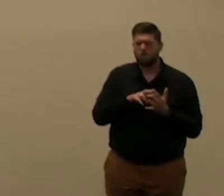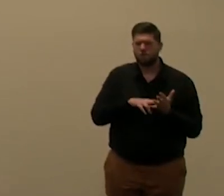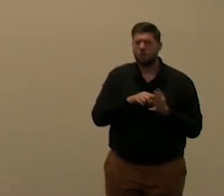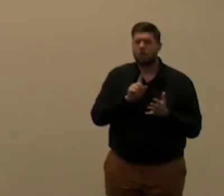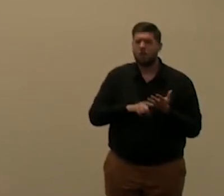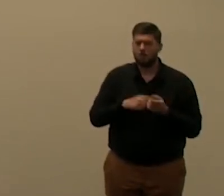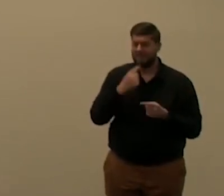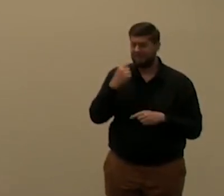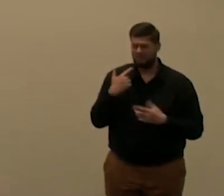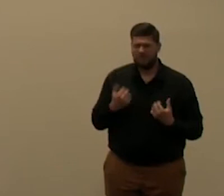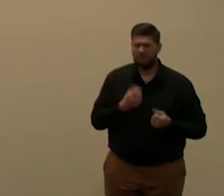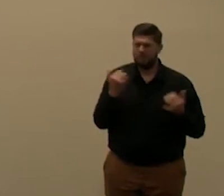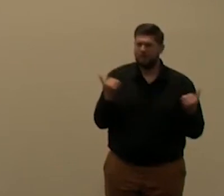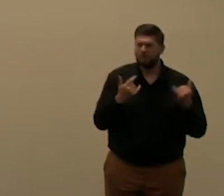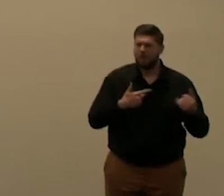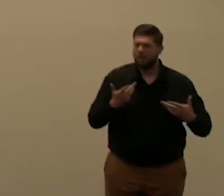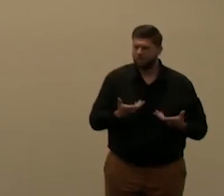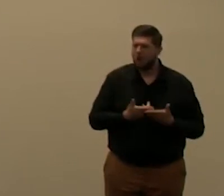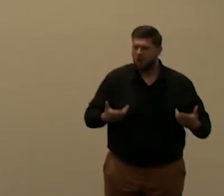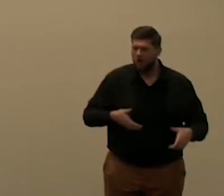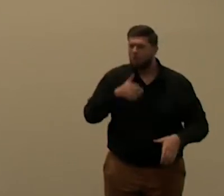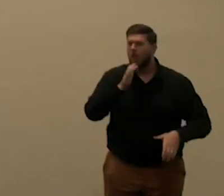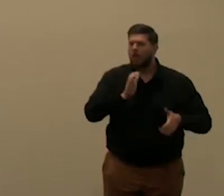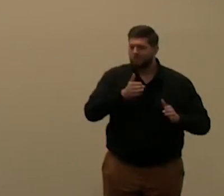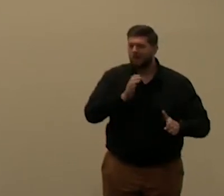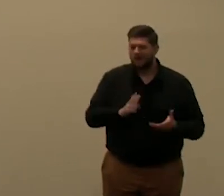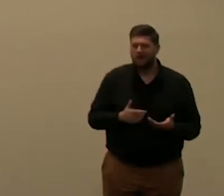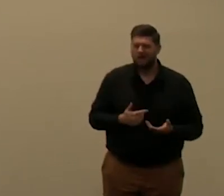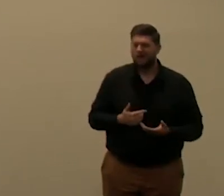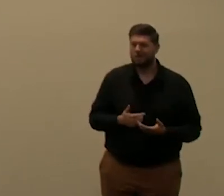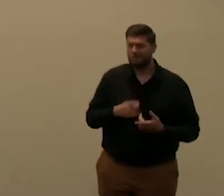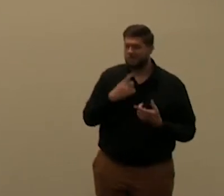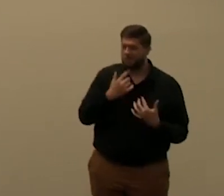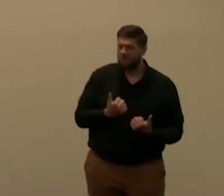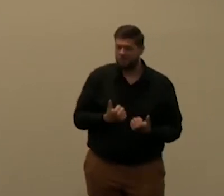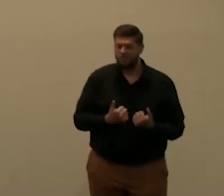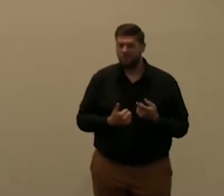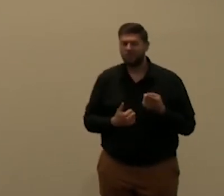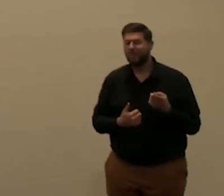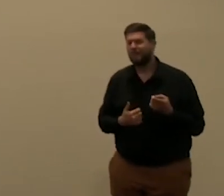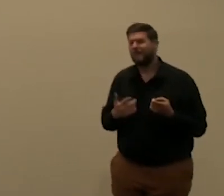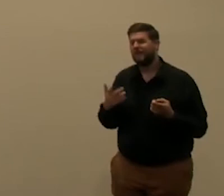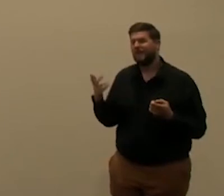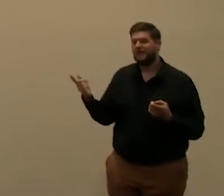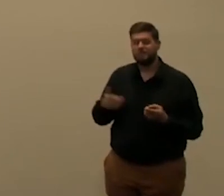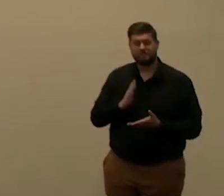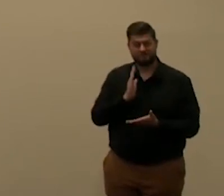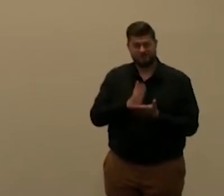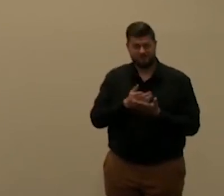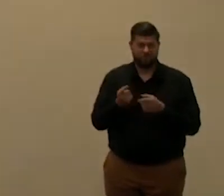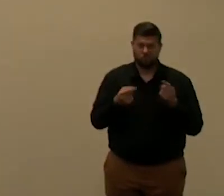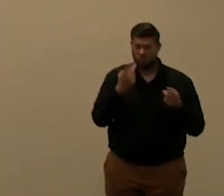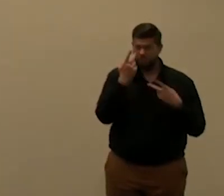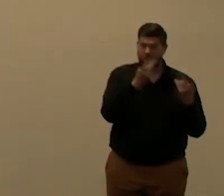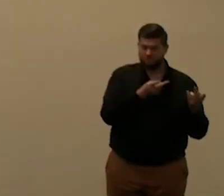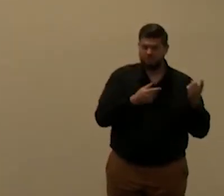beers. Lots of beers. So that was good as well. So definitely, yeah, go visit them.